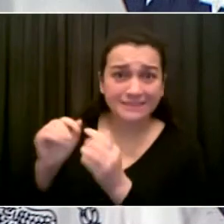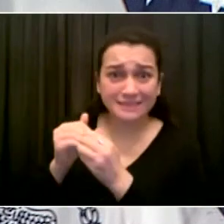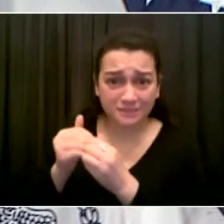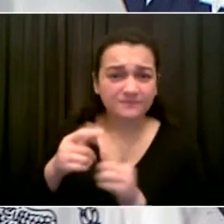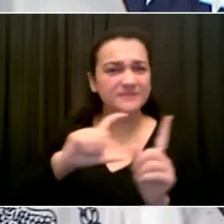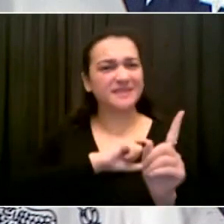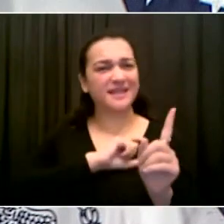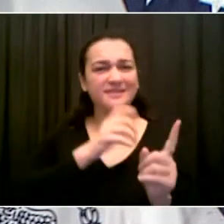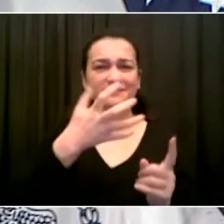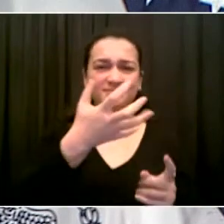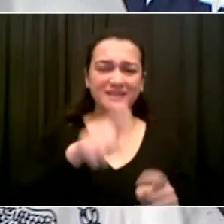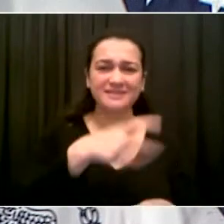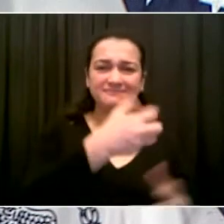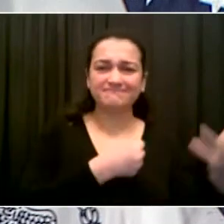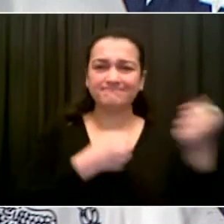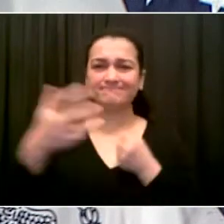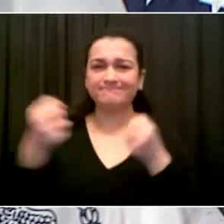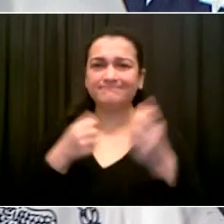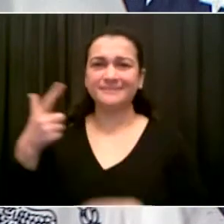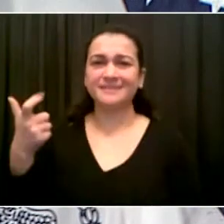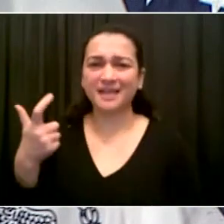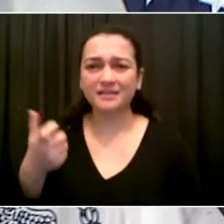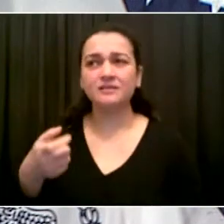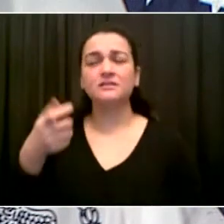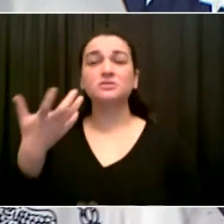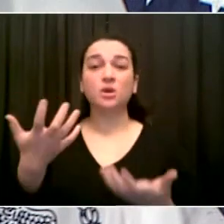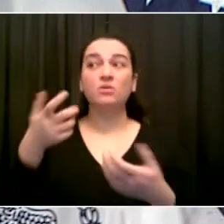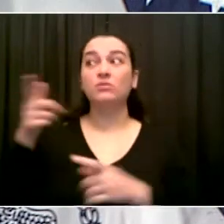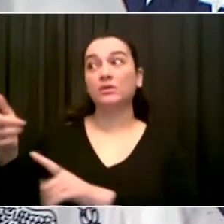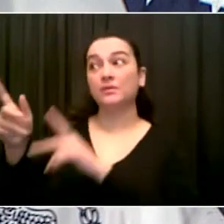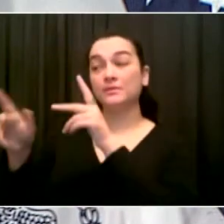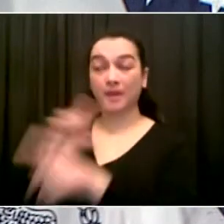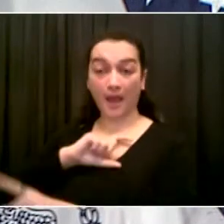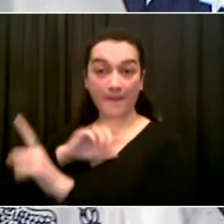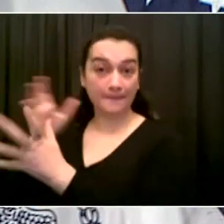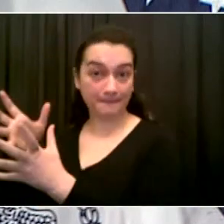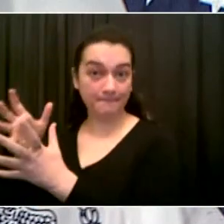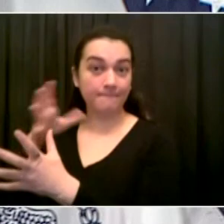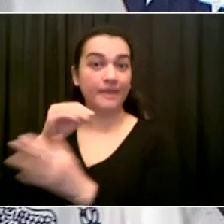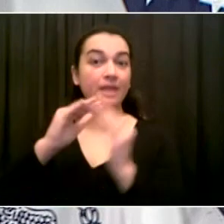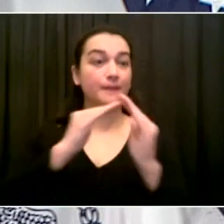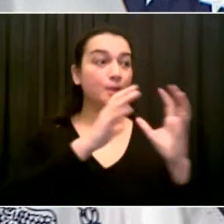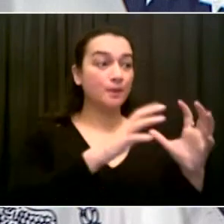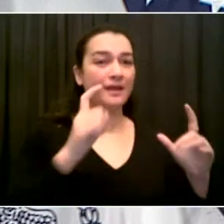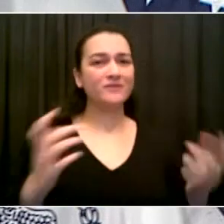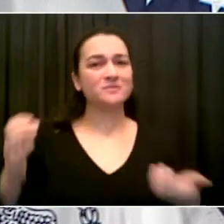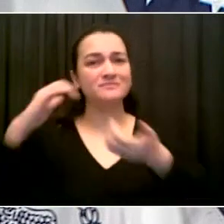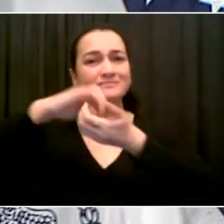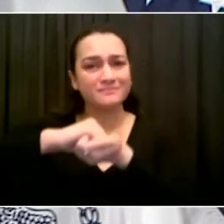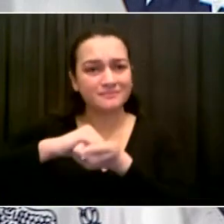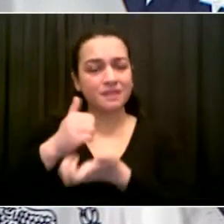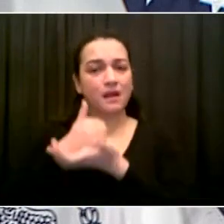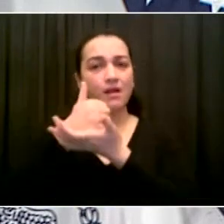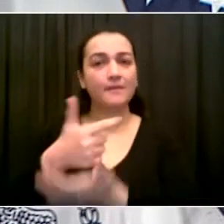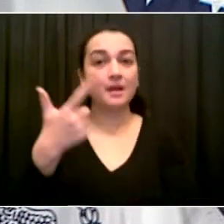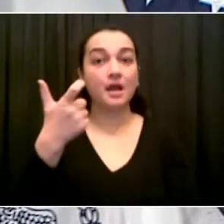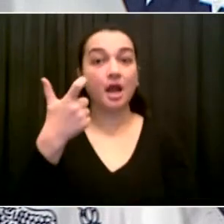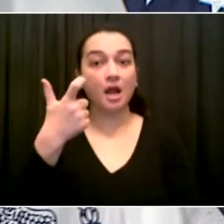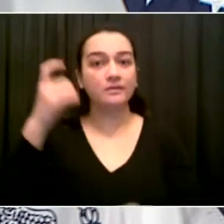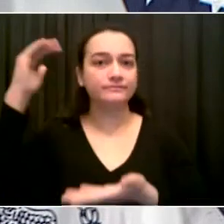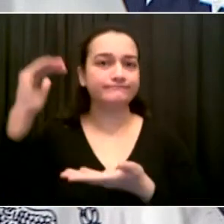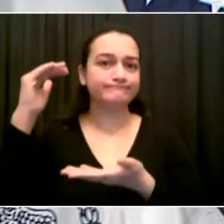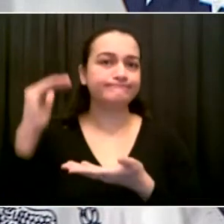talking about these investments and these changes for months now, and we're doing it. So I think people